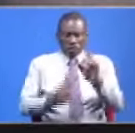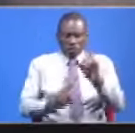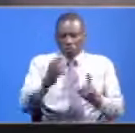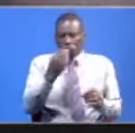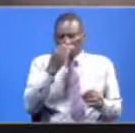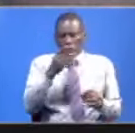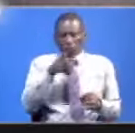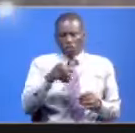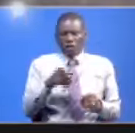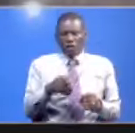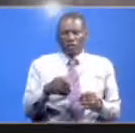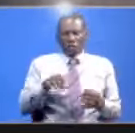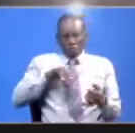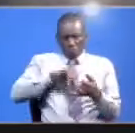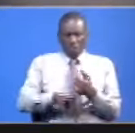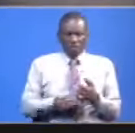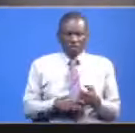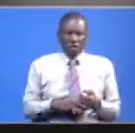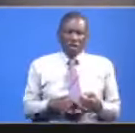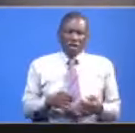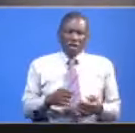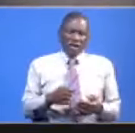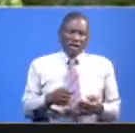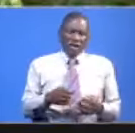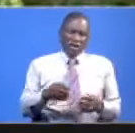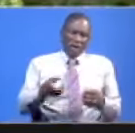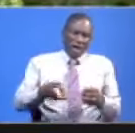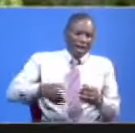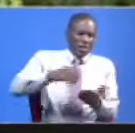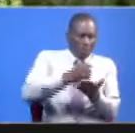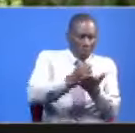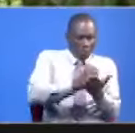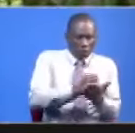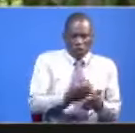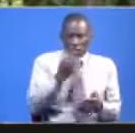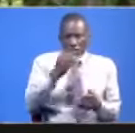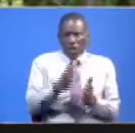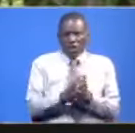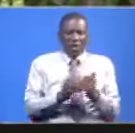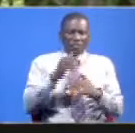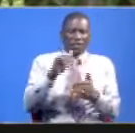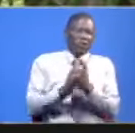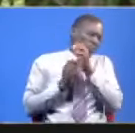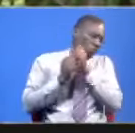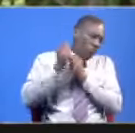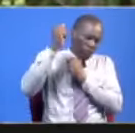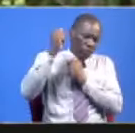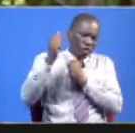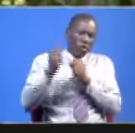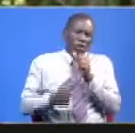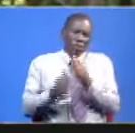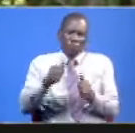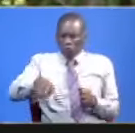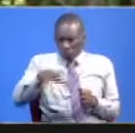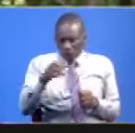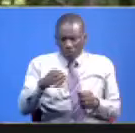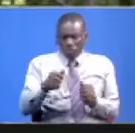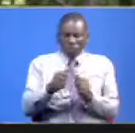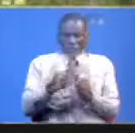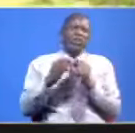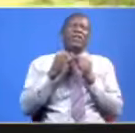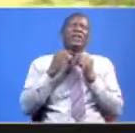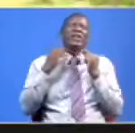dinner for his estranged wife, allegedly lacing the meal with poison and later strangling her with a rope, which was still found